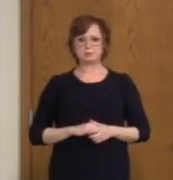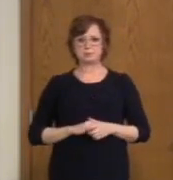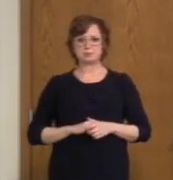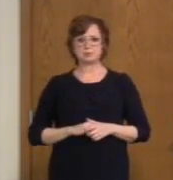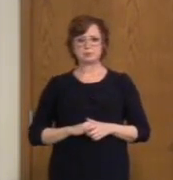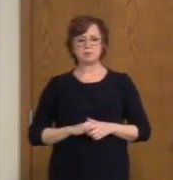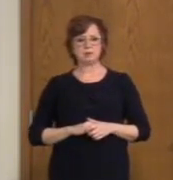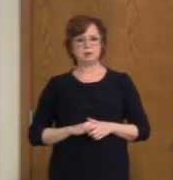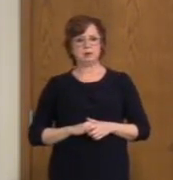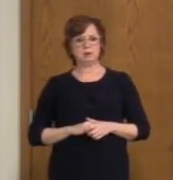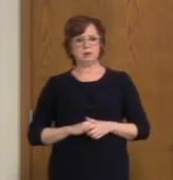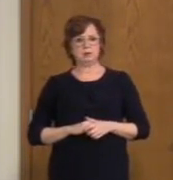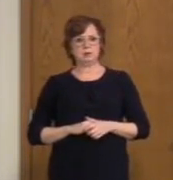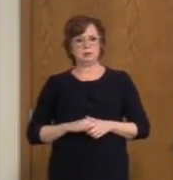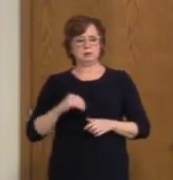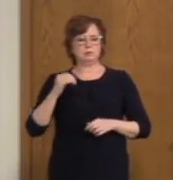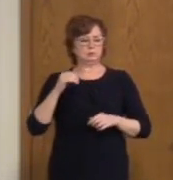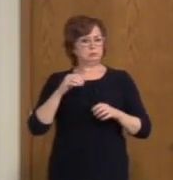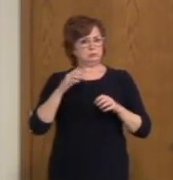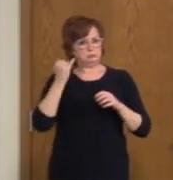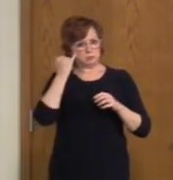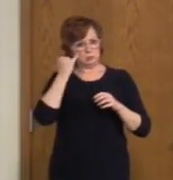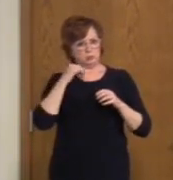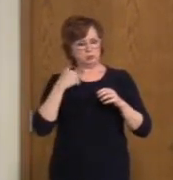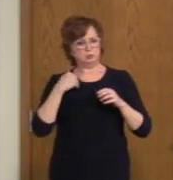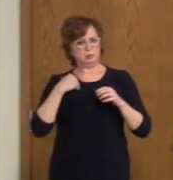earlier because of underlying risk factors.